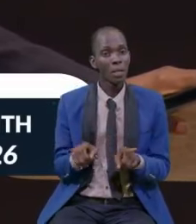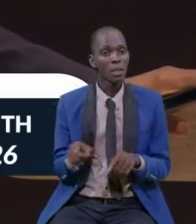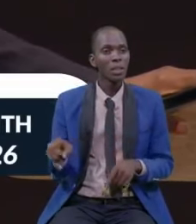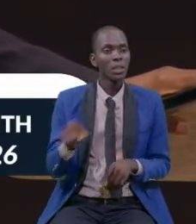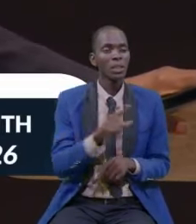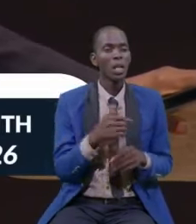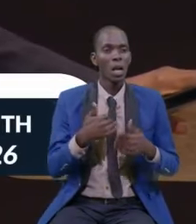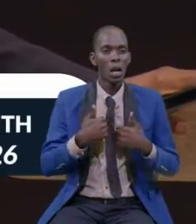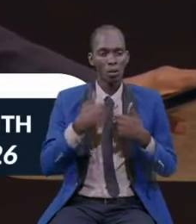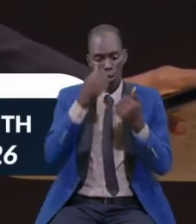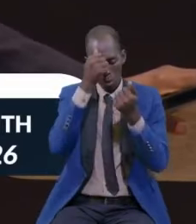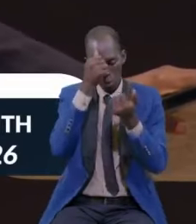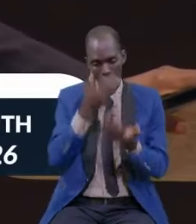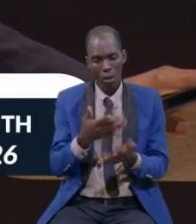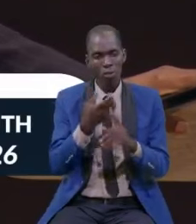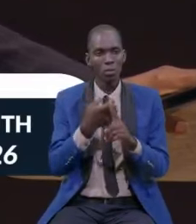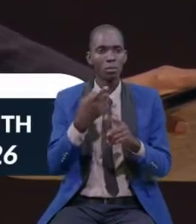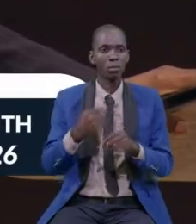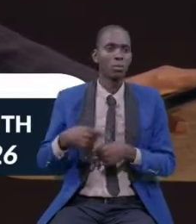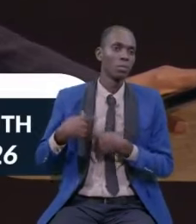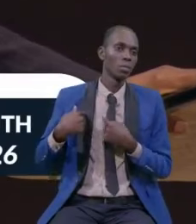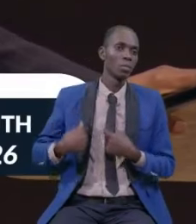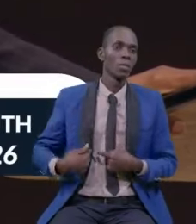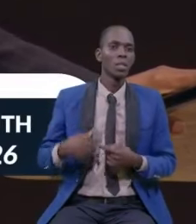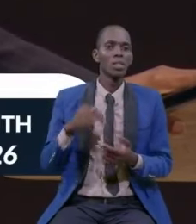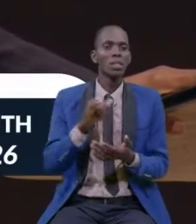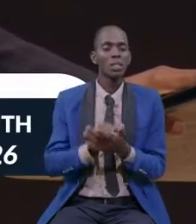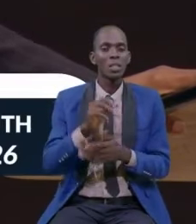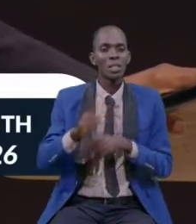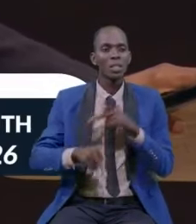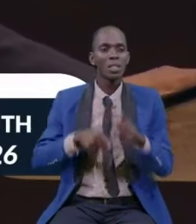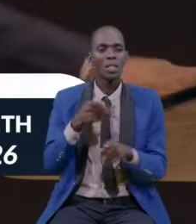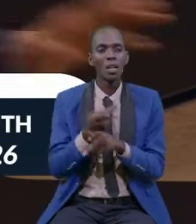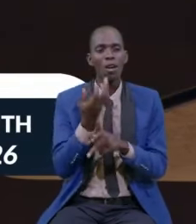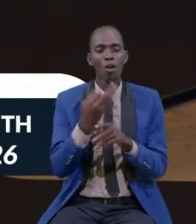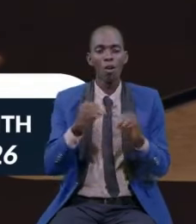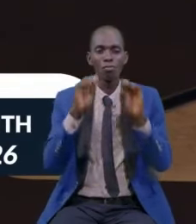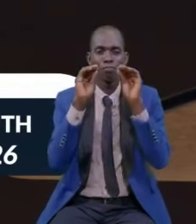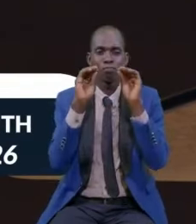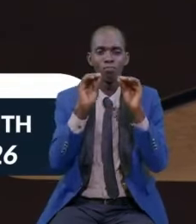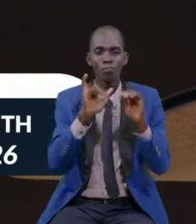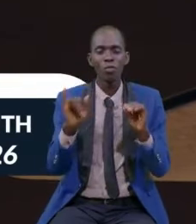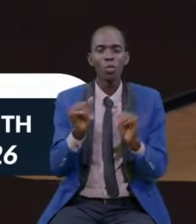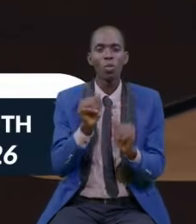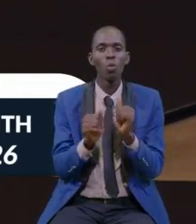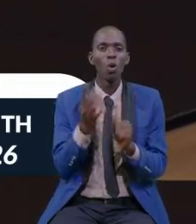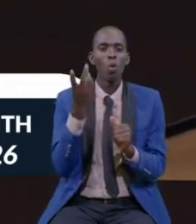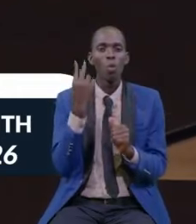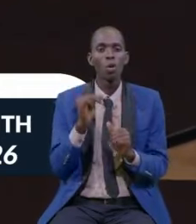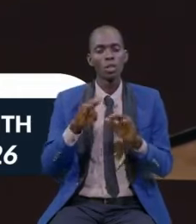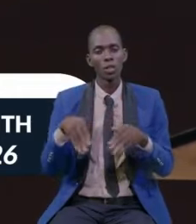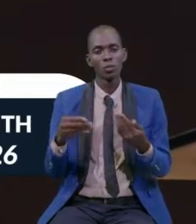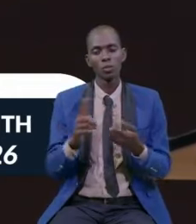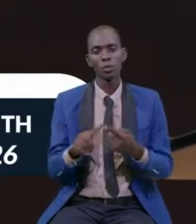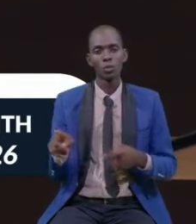from the heart that form of Doctrine which was delivered unto